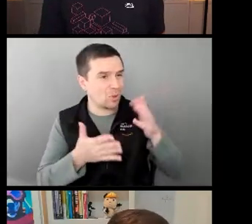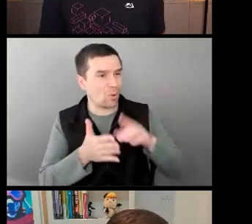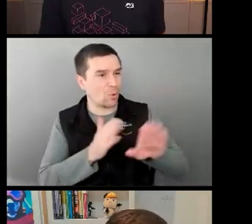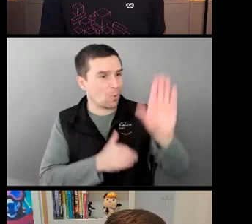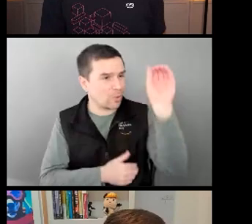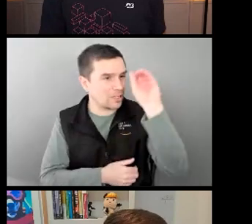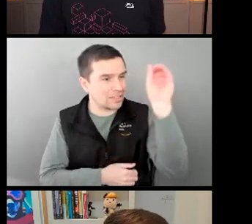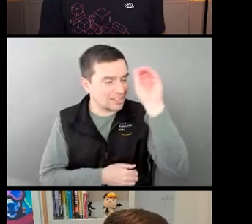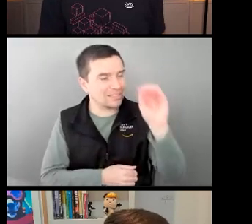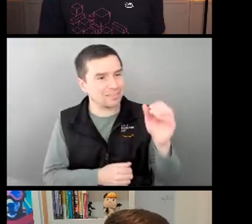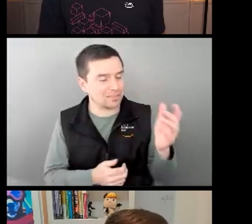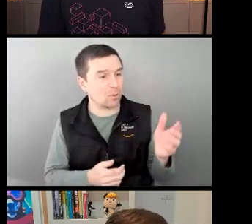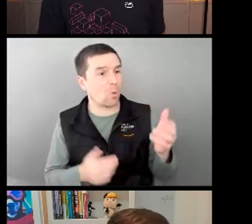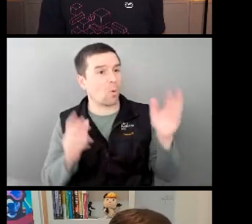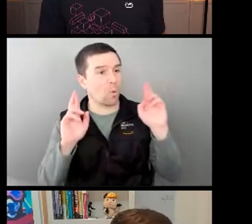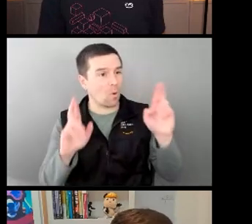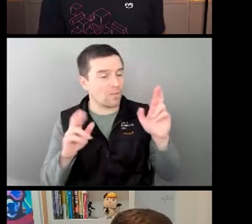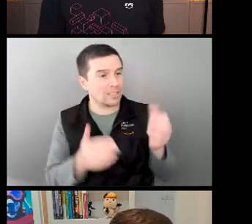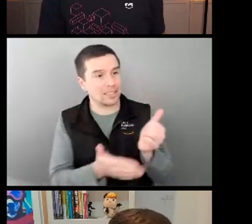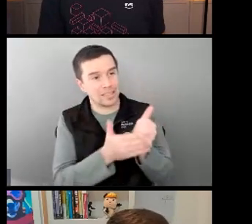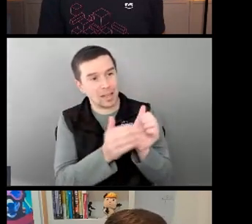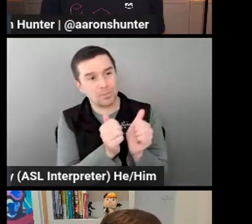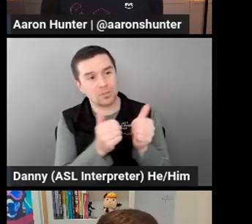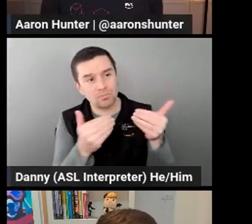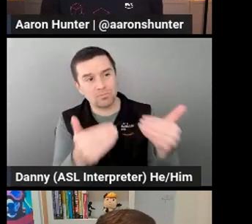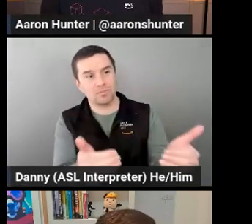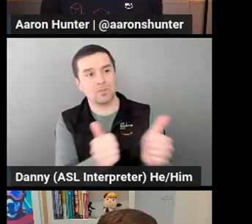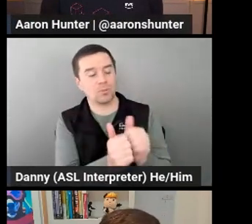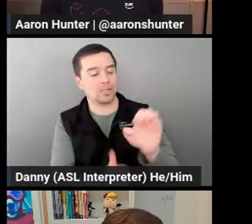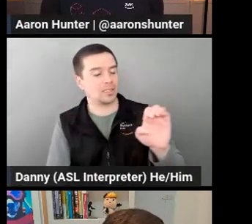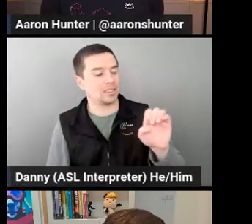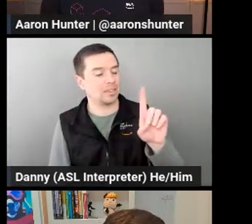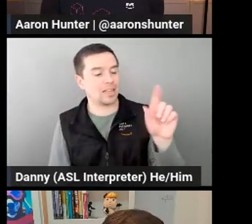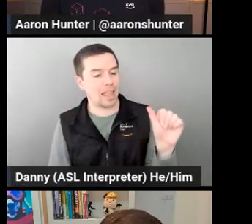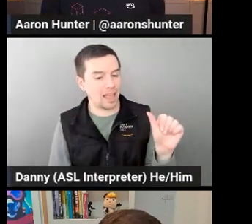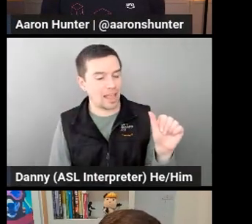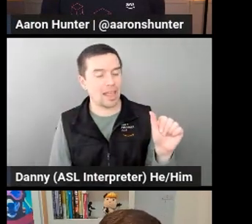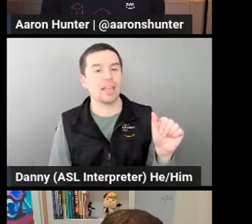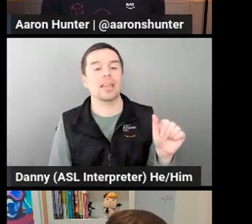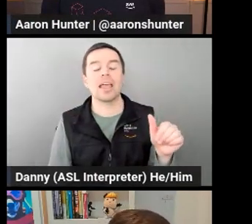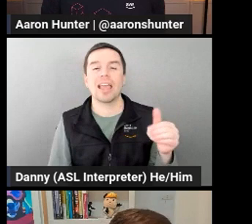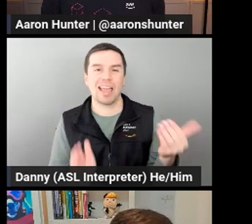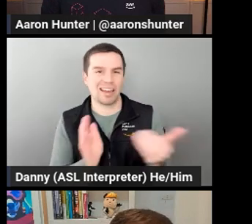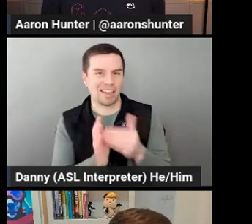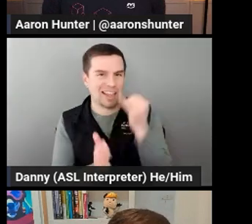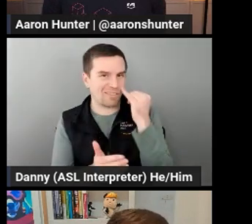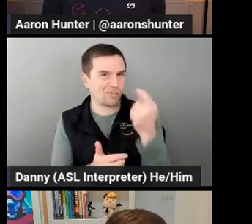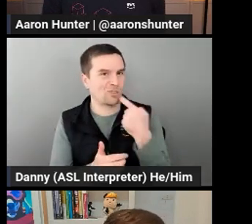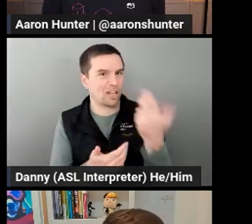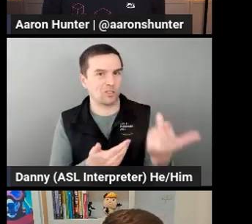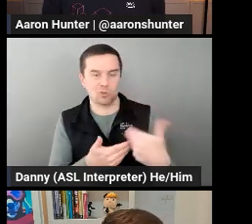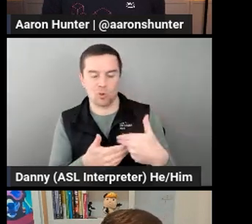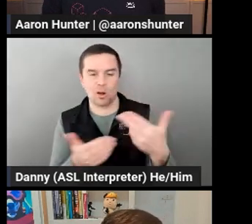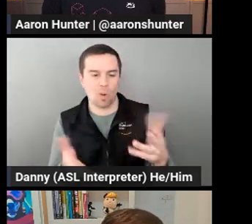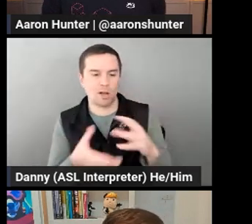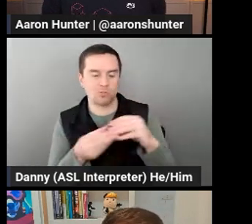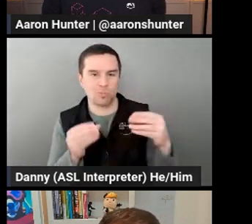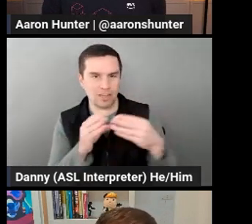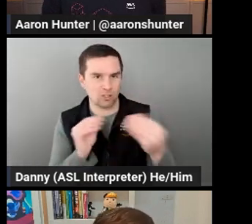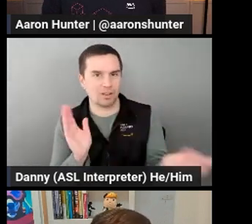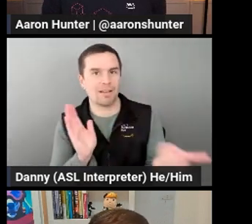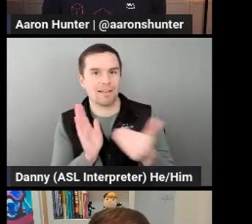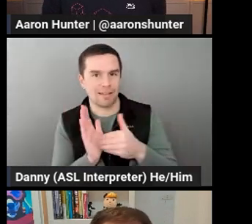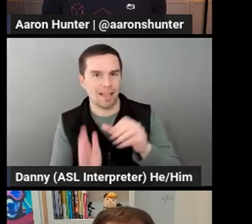I hope this helps you get going with EDA. And for those that just joined, I wanted to reference serverlessland.com once more as a good learning site for